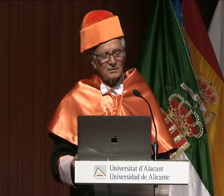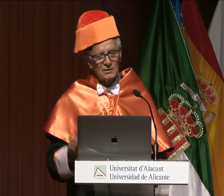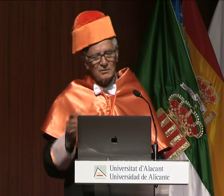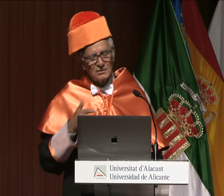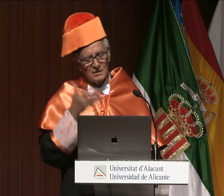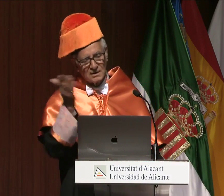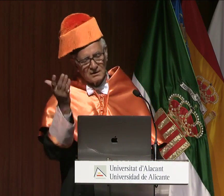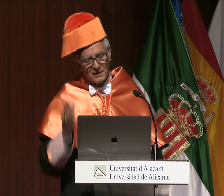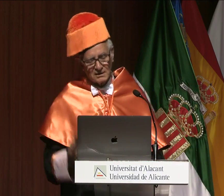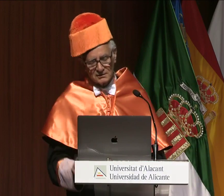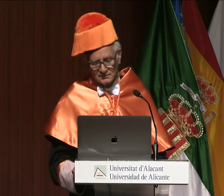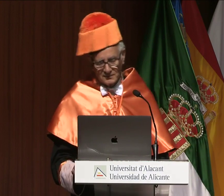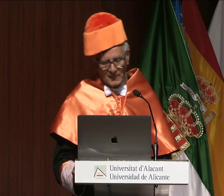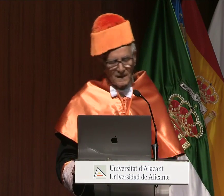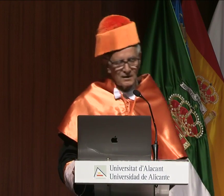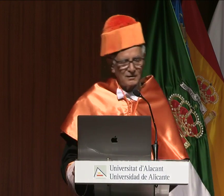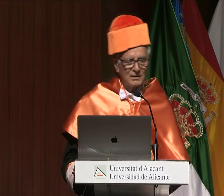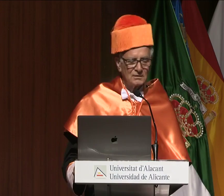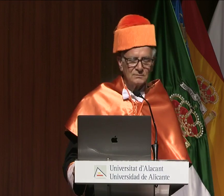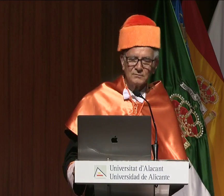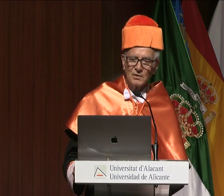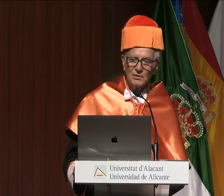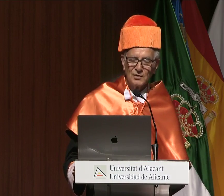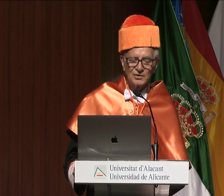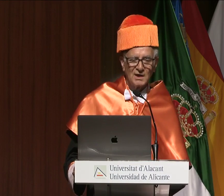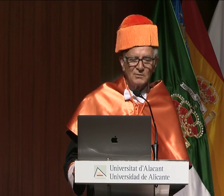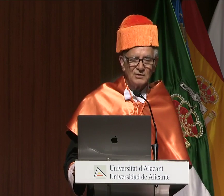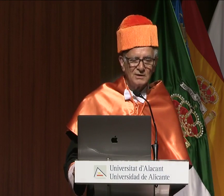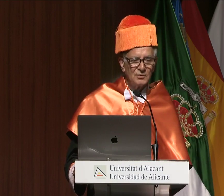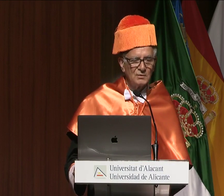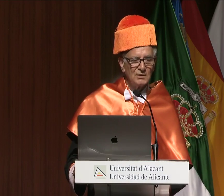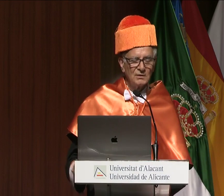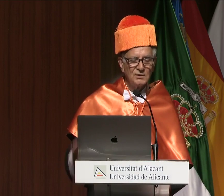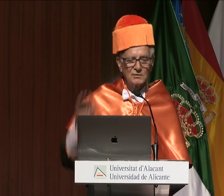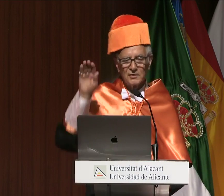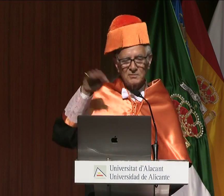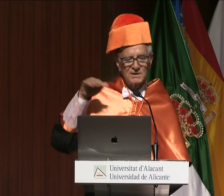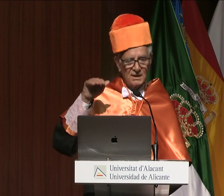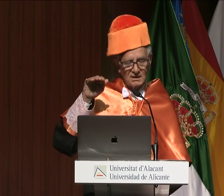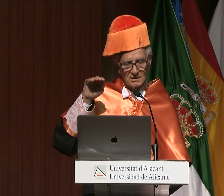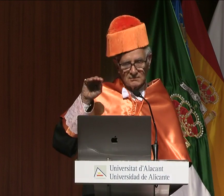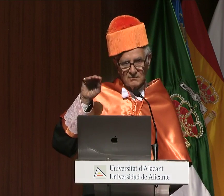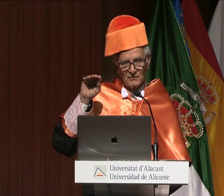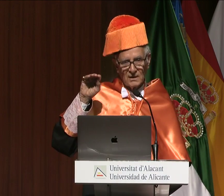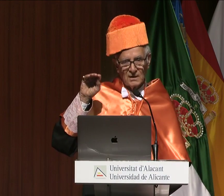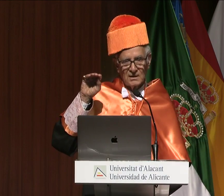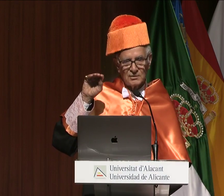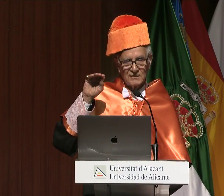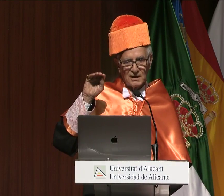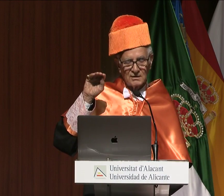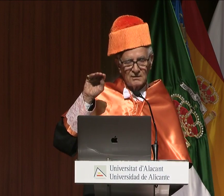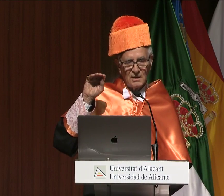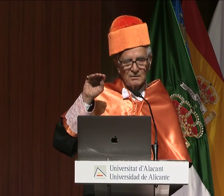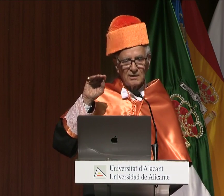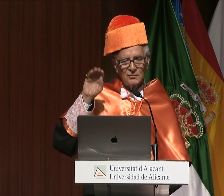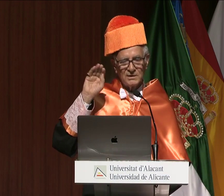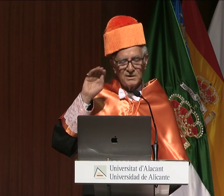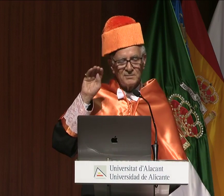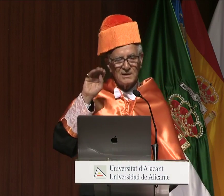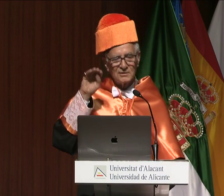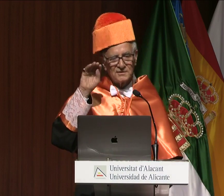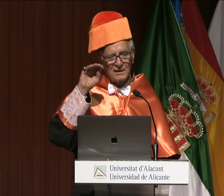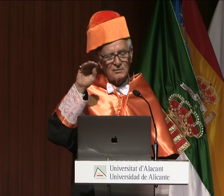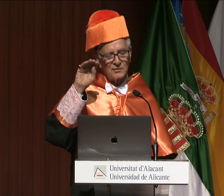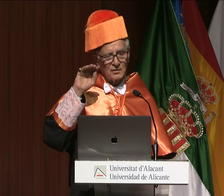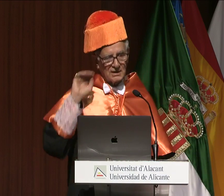And when we gave our homework assignment, he would read only the first mistake he would find. So that would be